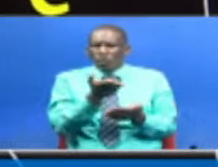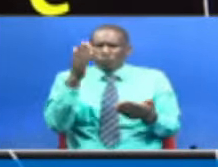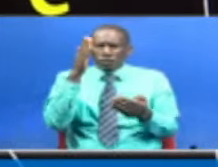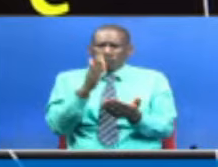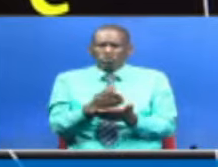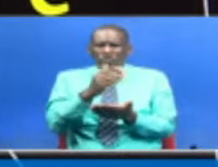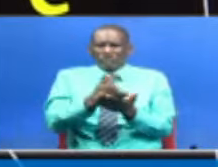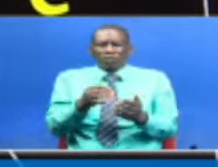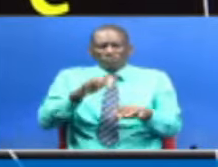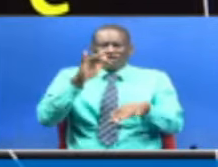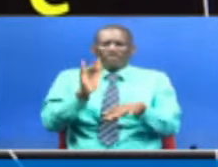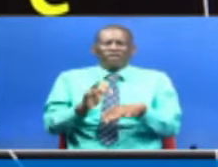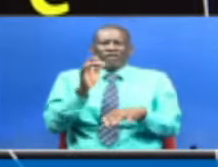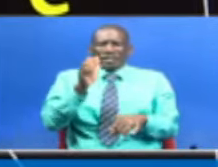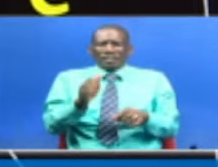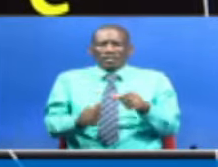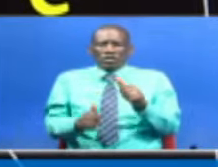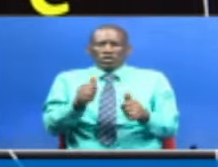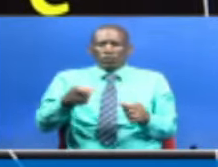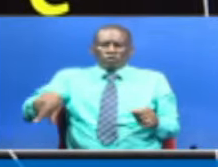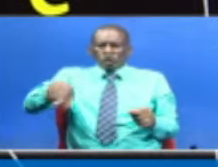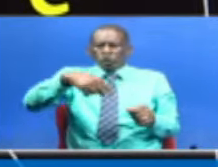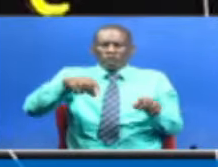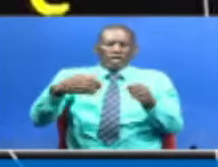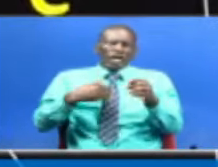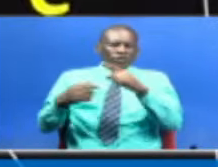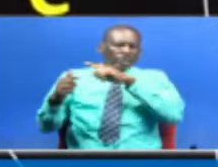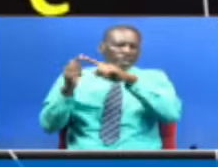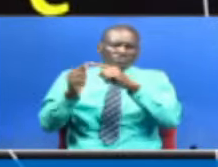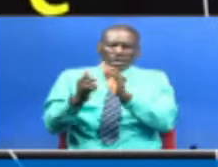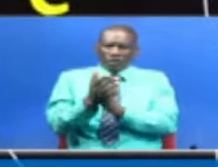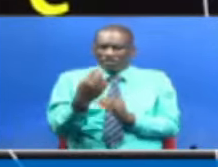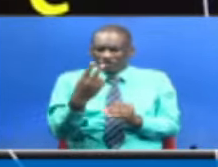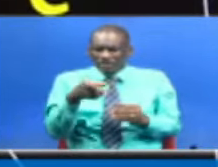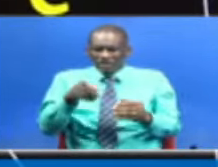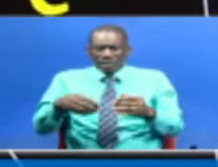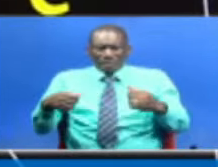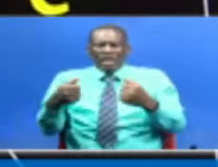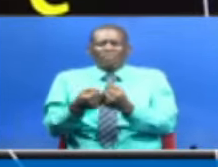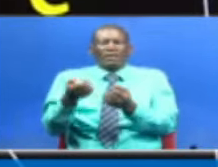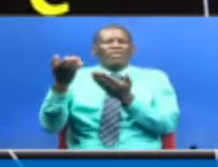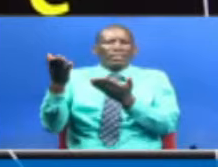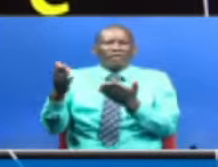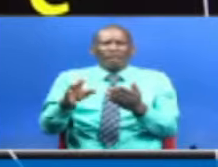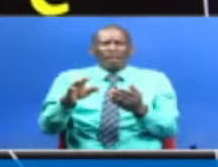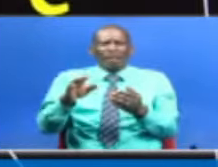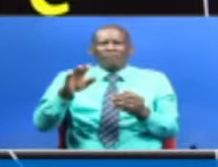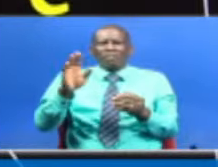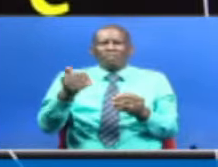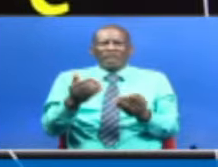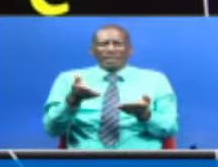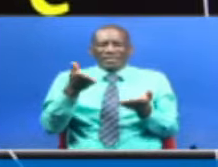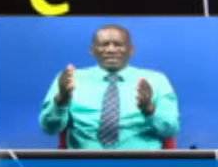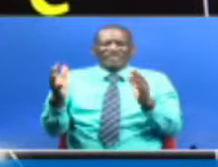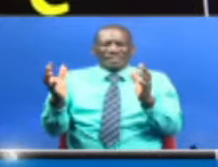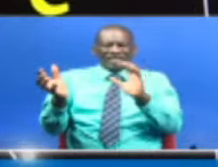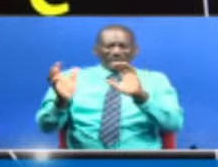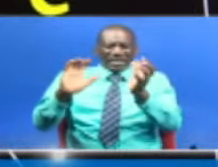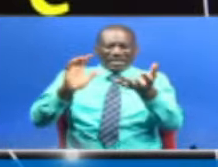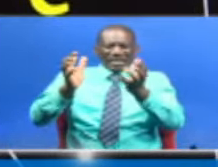of the effects that we have experienced and we have seen happening out there by virtue of these climate change